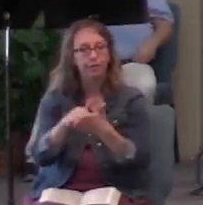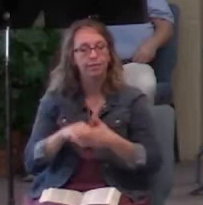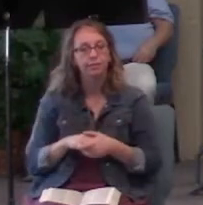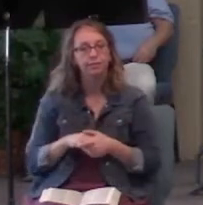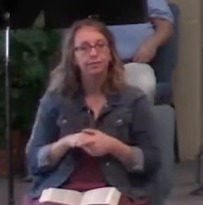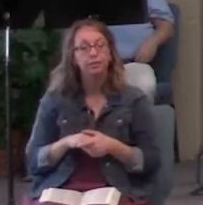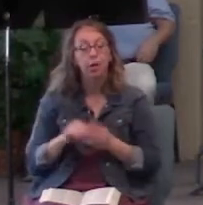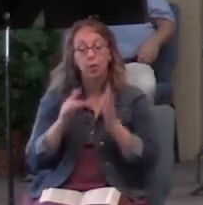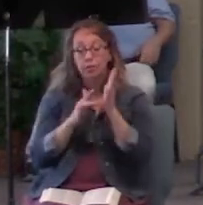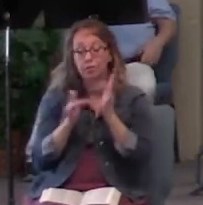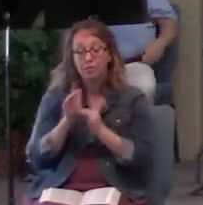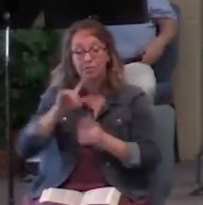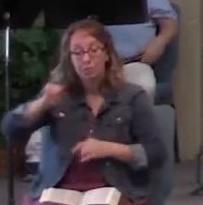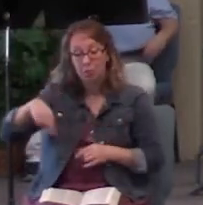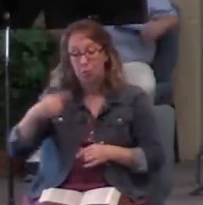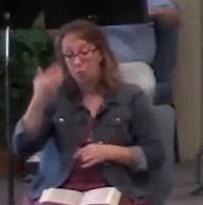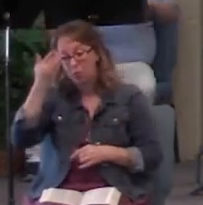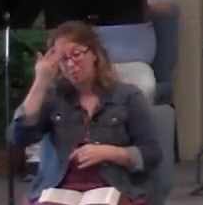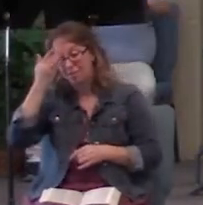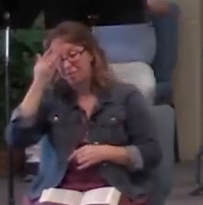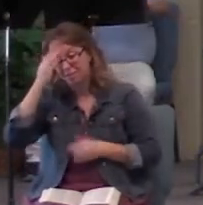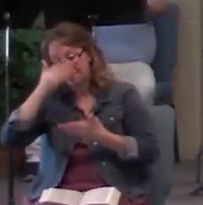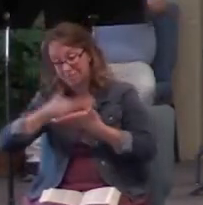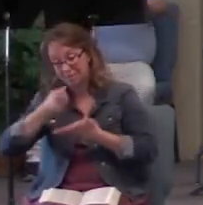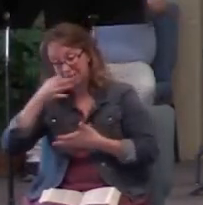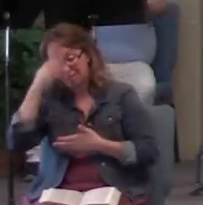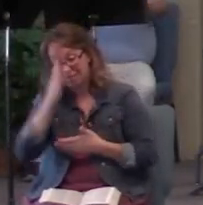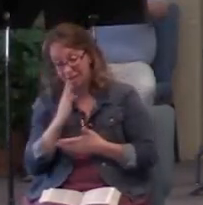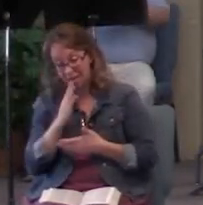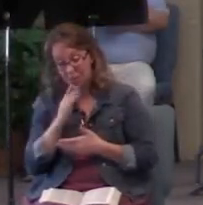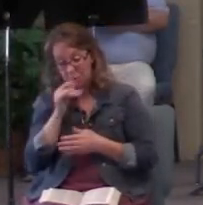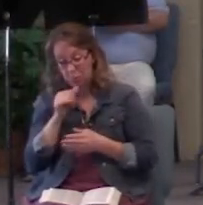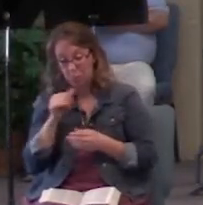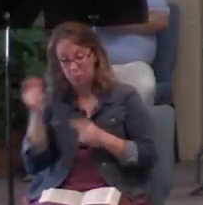the only Son of God who came in the flesh.